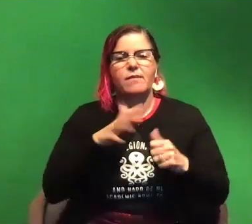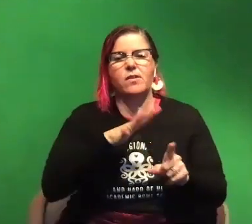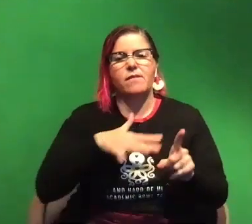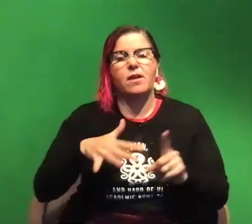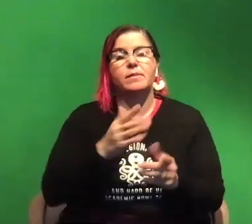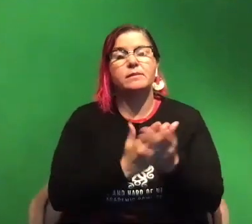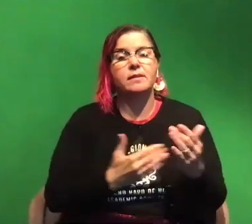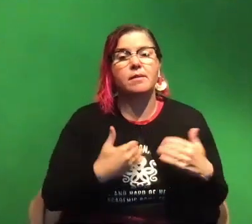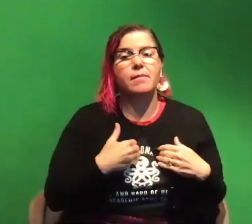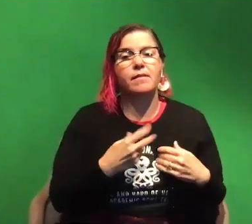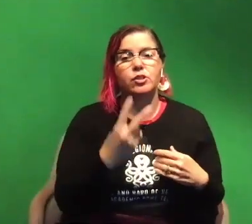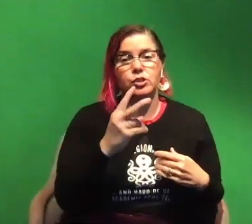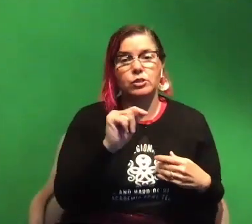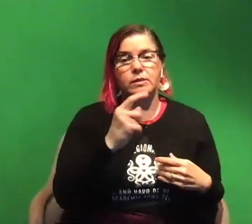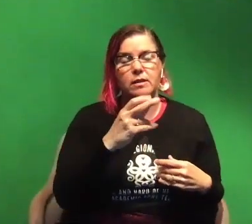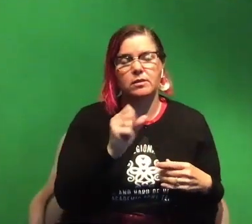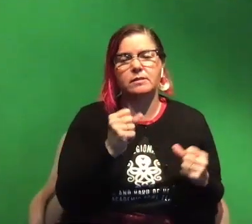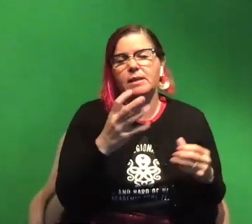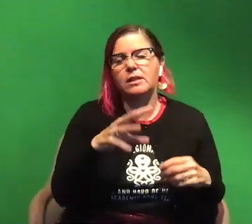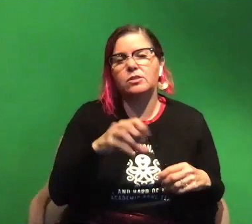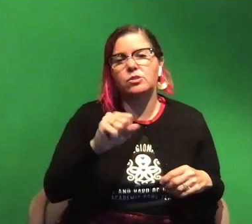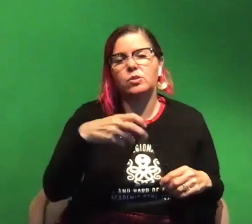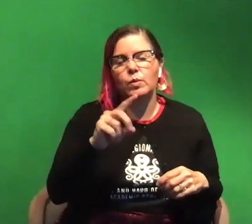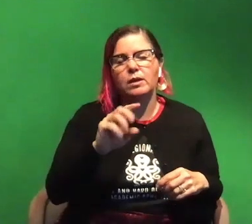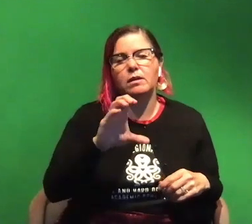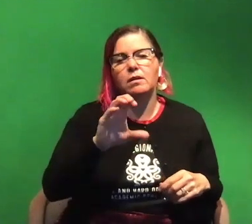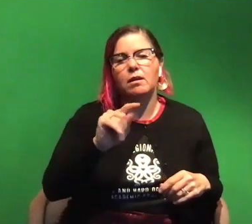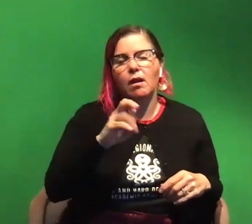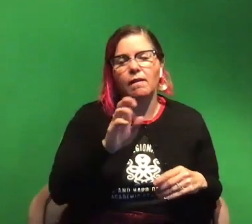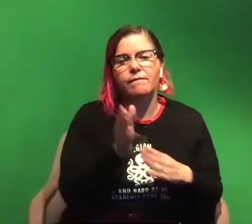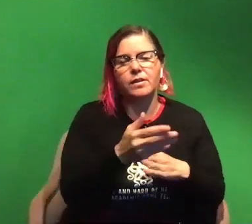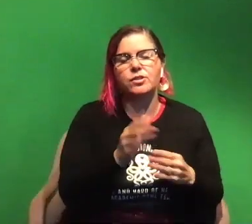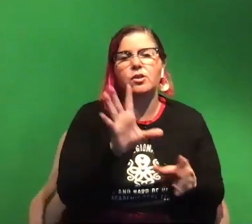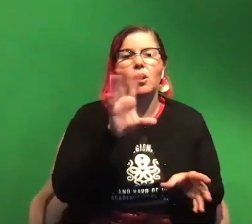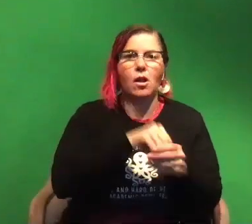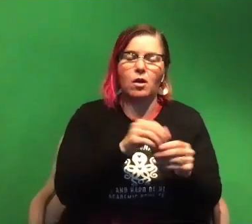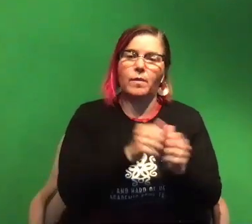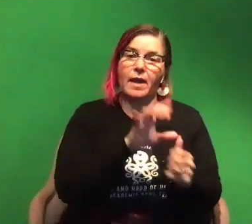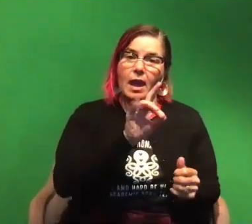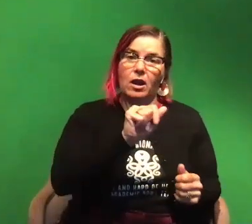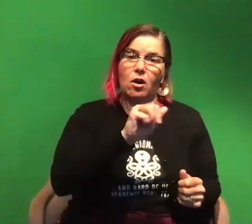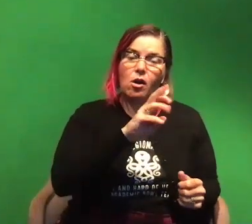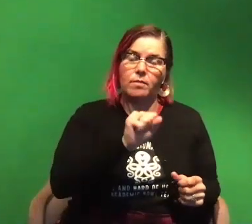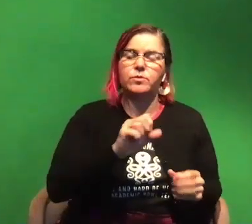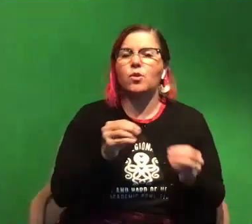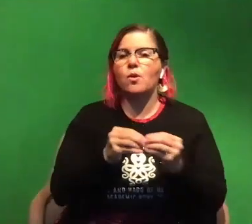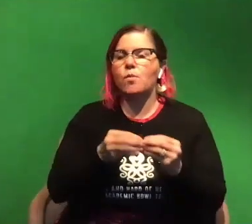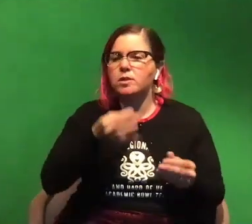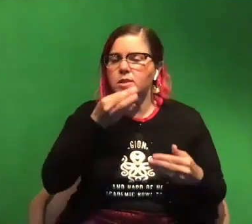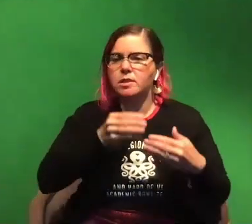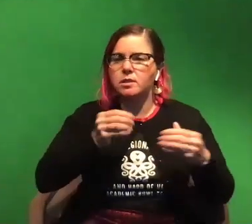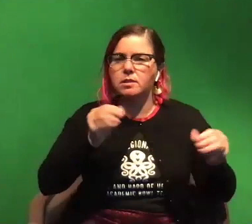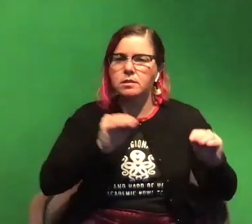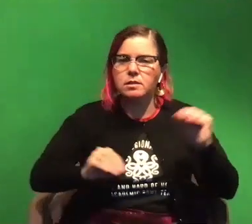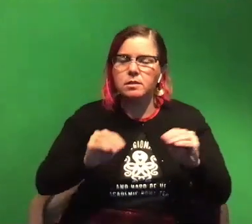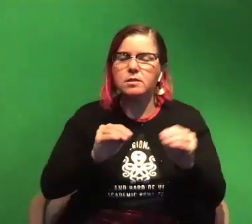have two tentacles, like a lot of our squids and cuttlefish, along with their eight arms, or they have more dexterity with their eight arms, like our